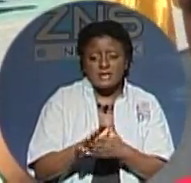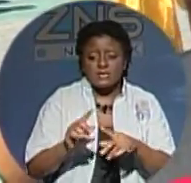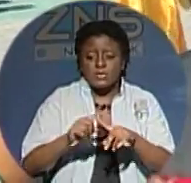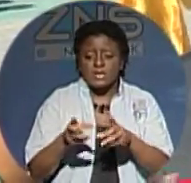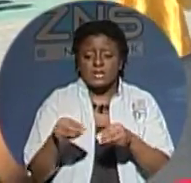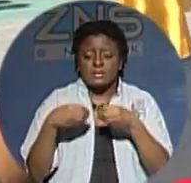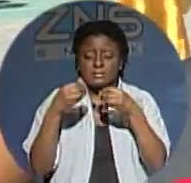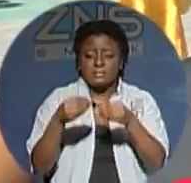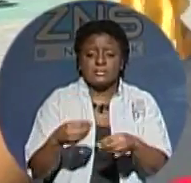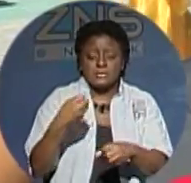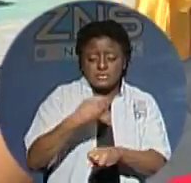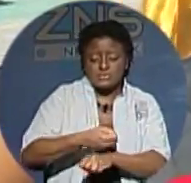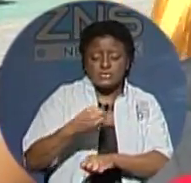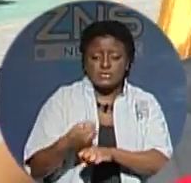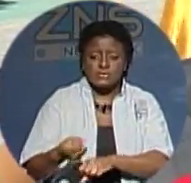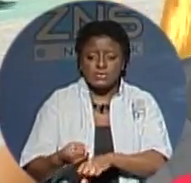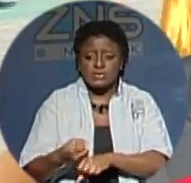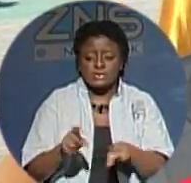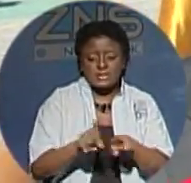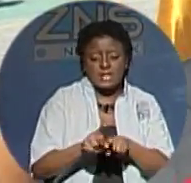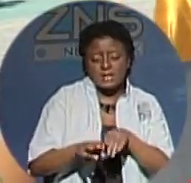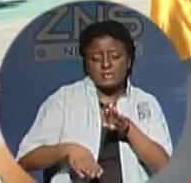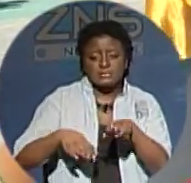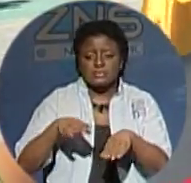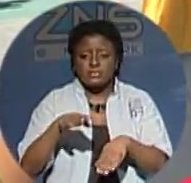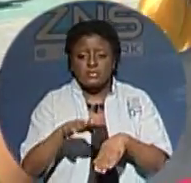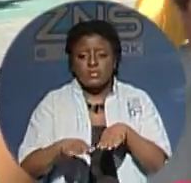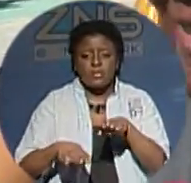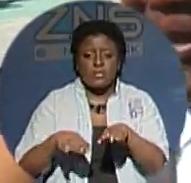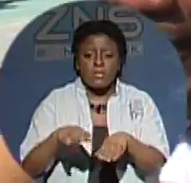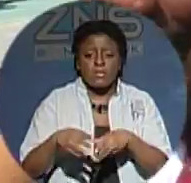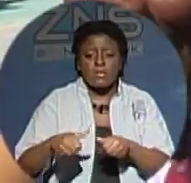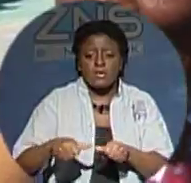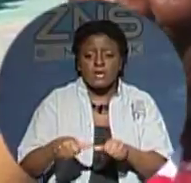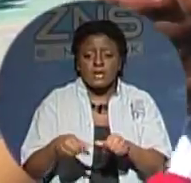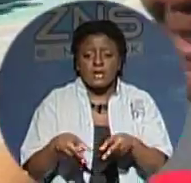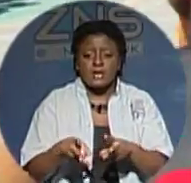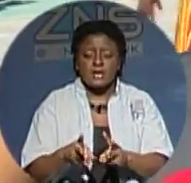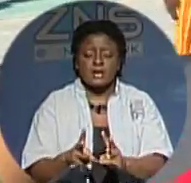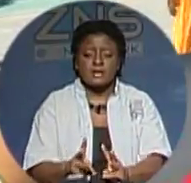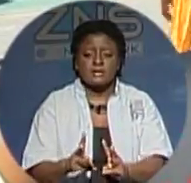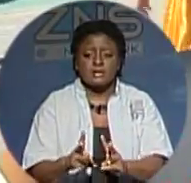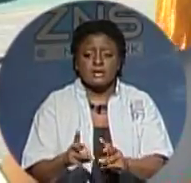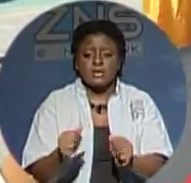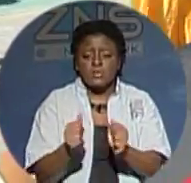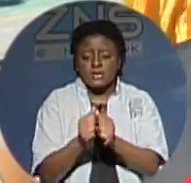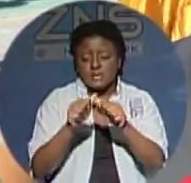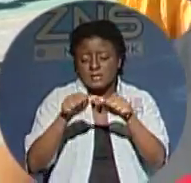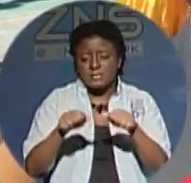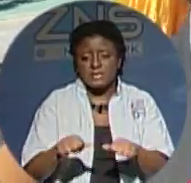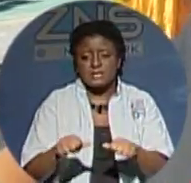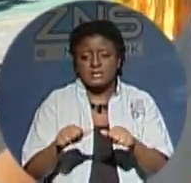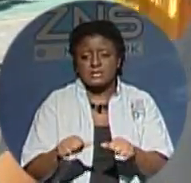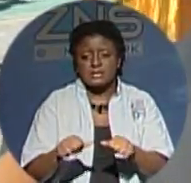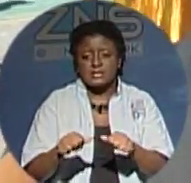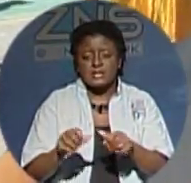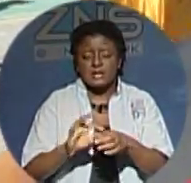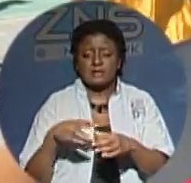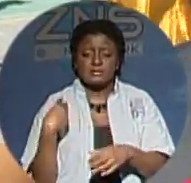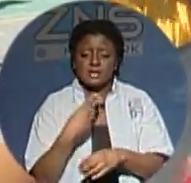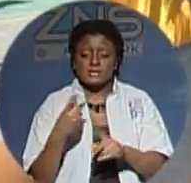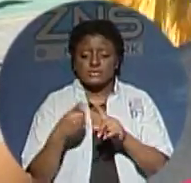it's going to be like a pedestrian area with the ability of us to close it